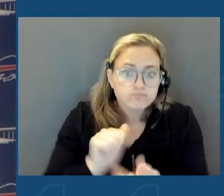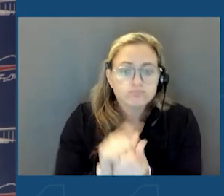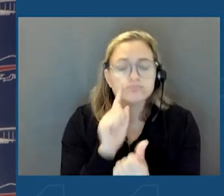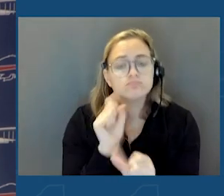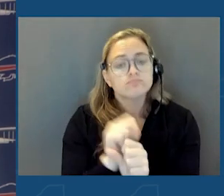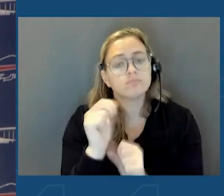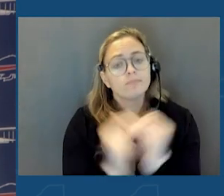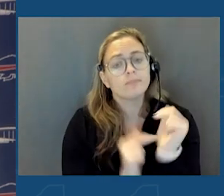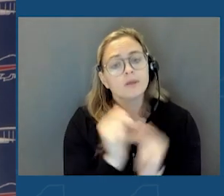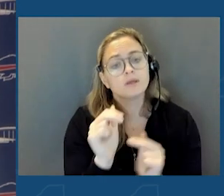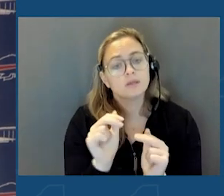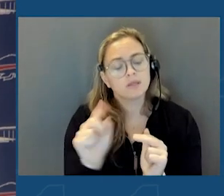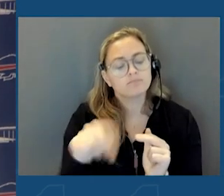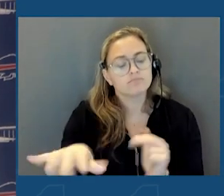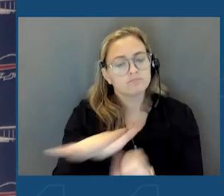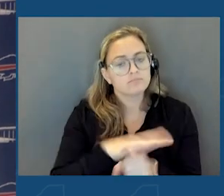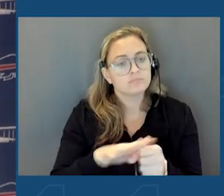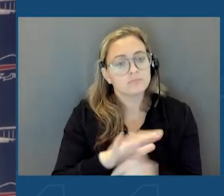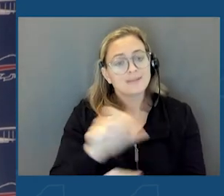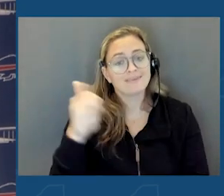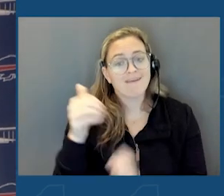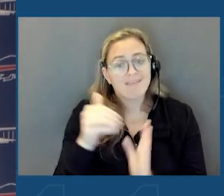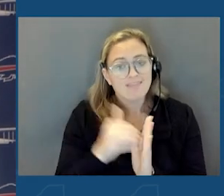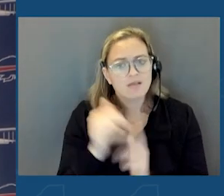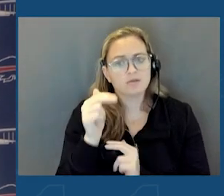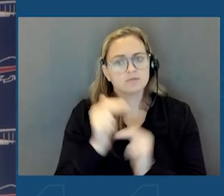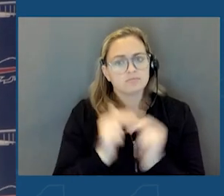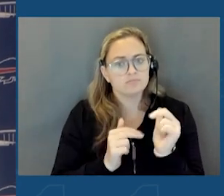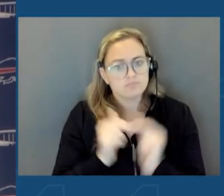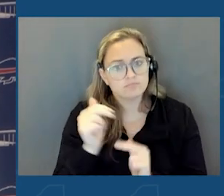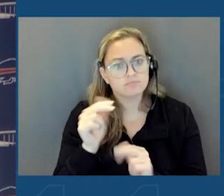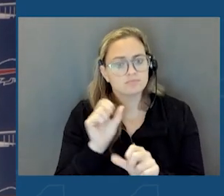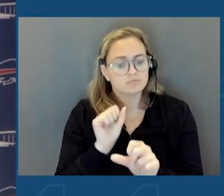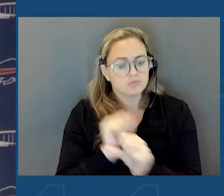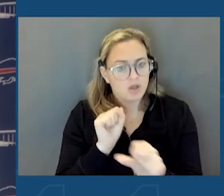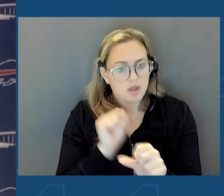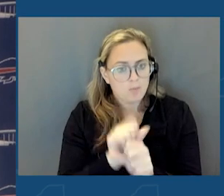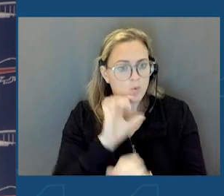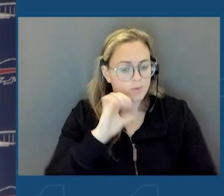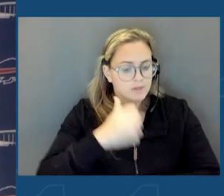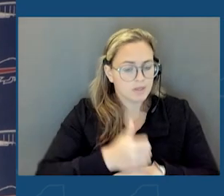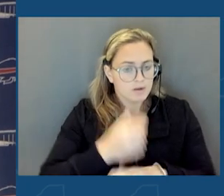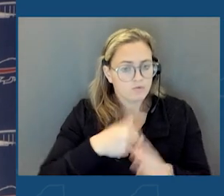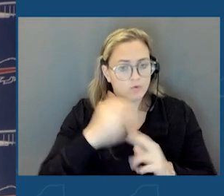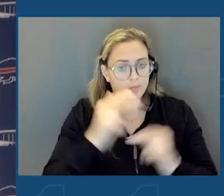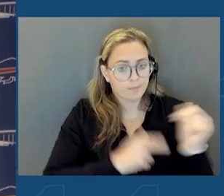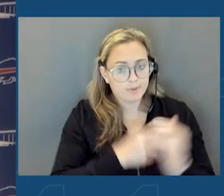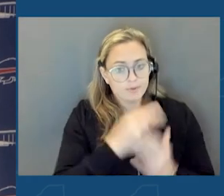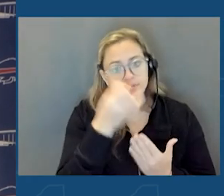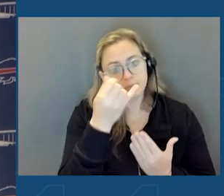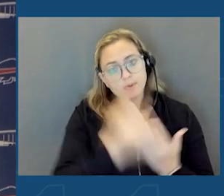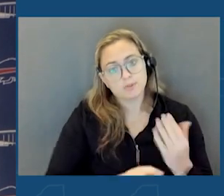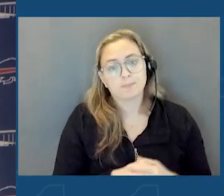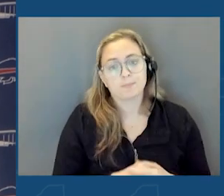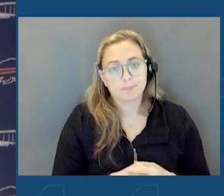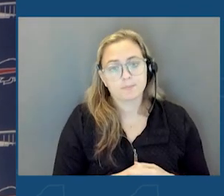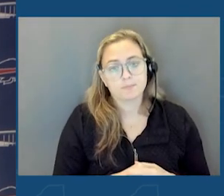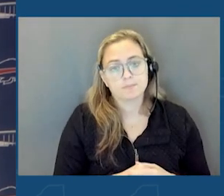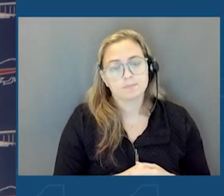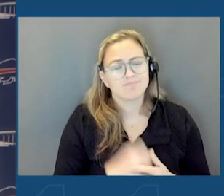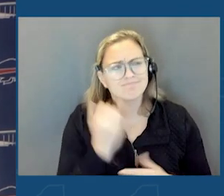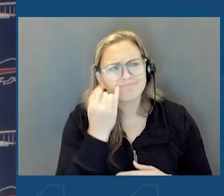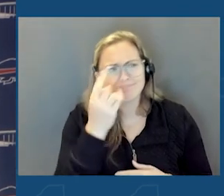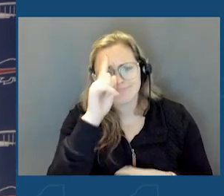governor noted, there are more than 10,000 construction and related jobs that will be created as a result of this process. And if you think